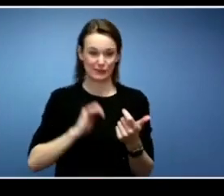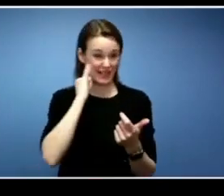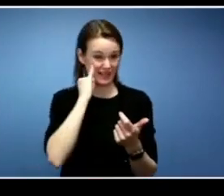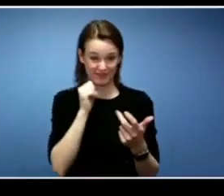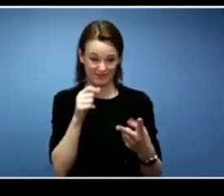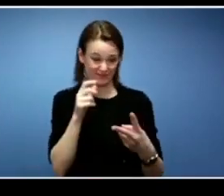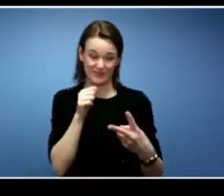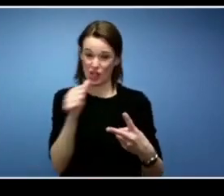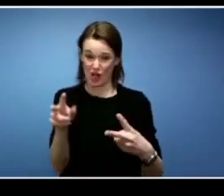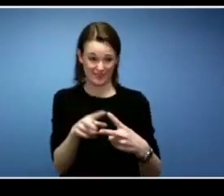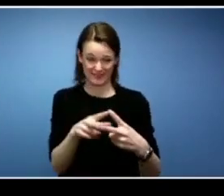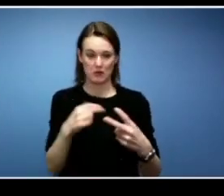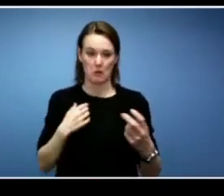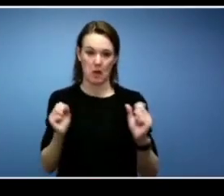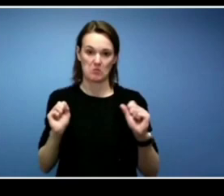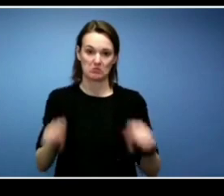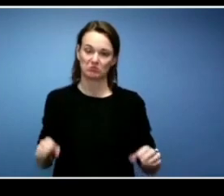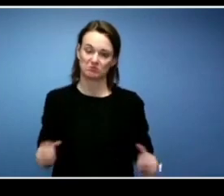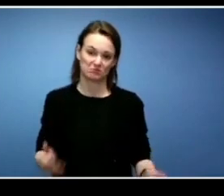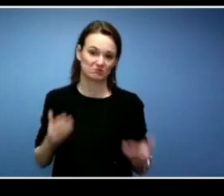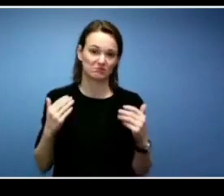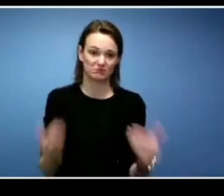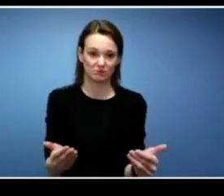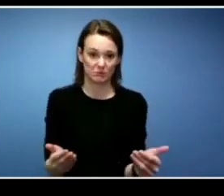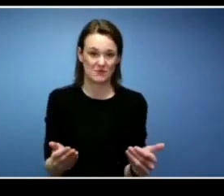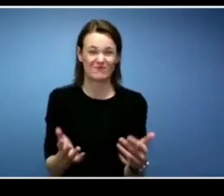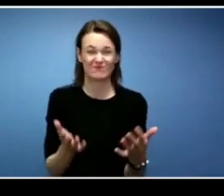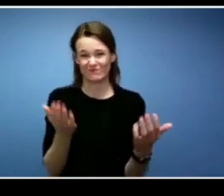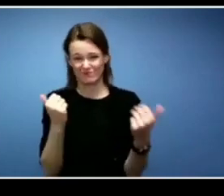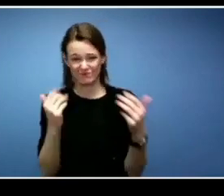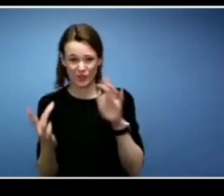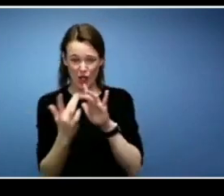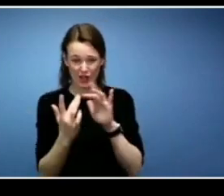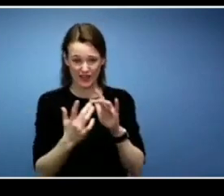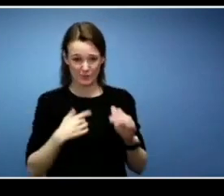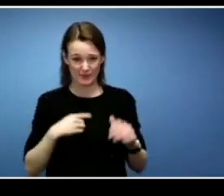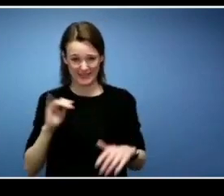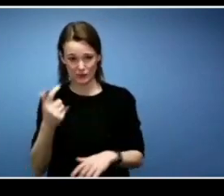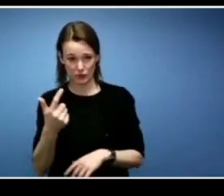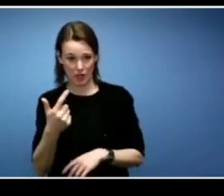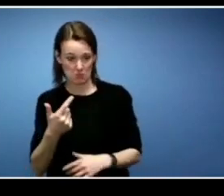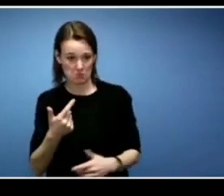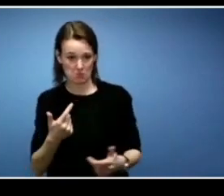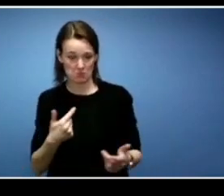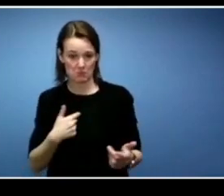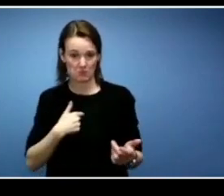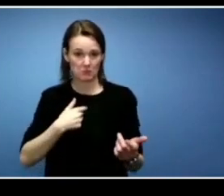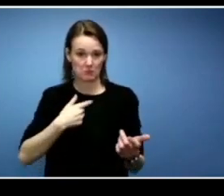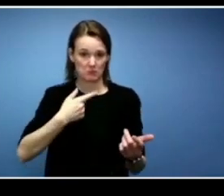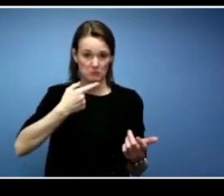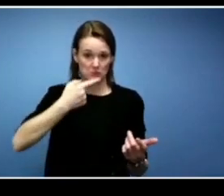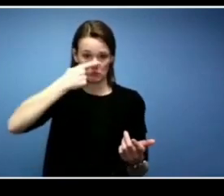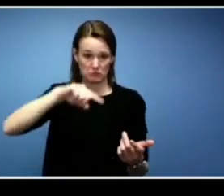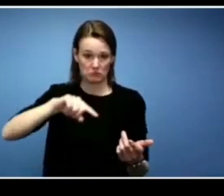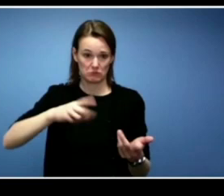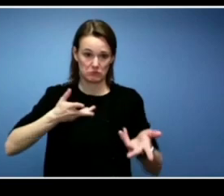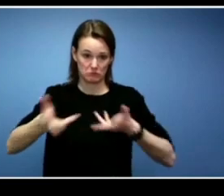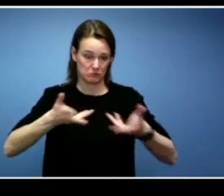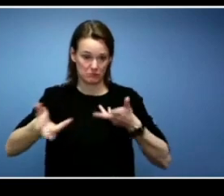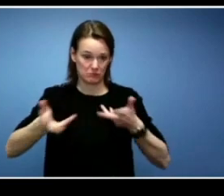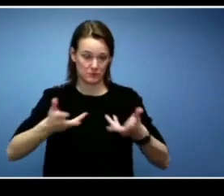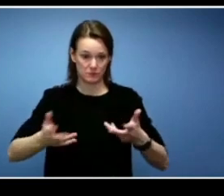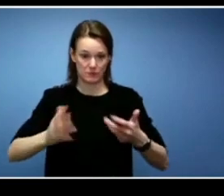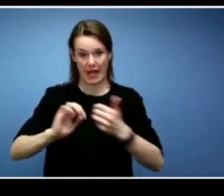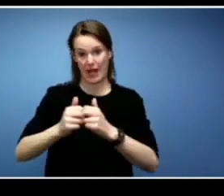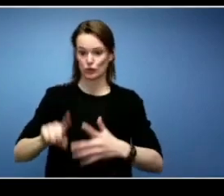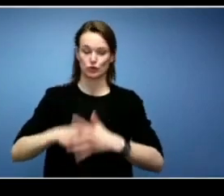in starting. But if you want to reach out to me on Instagram, I can certainly, I welcome